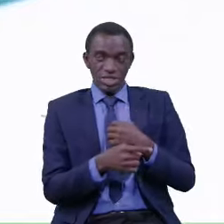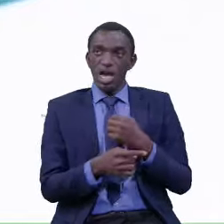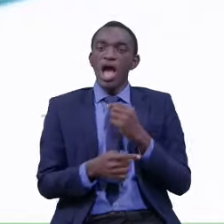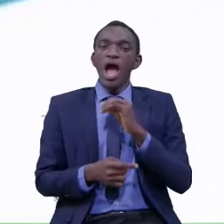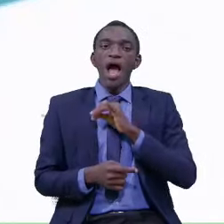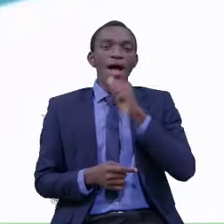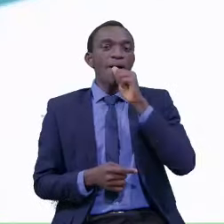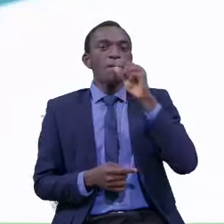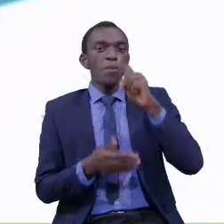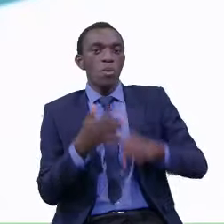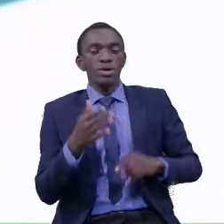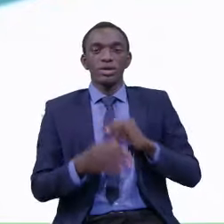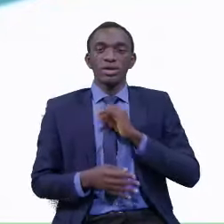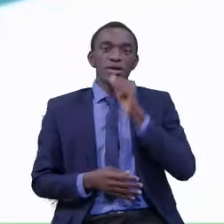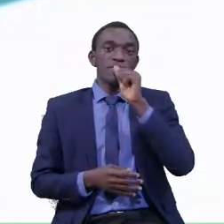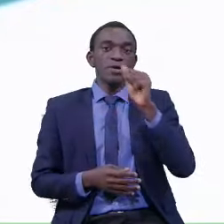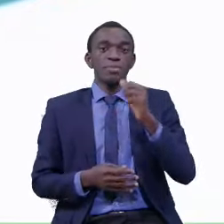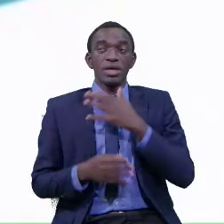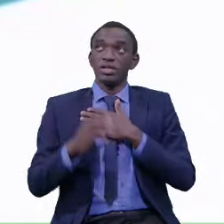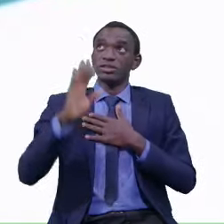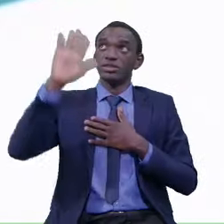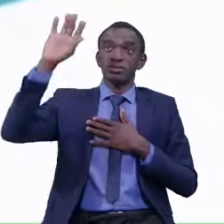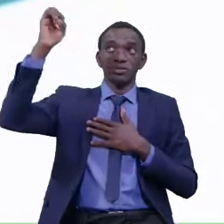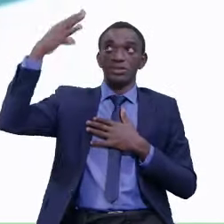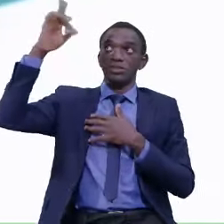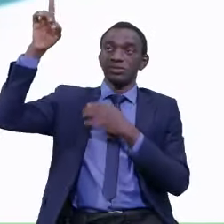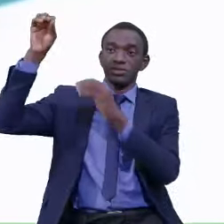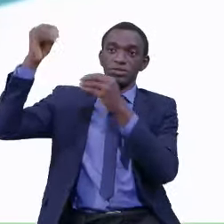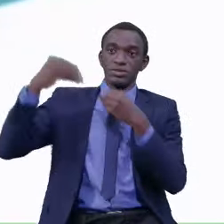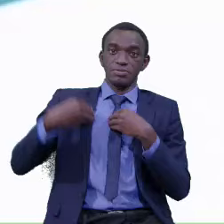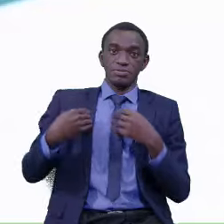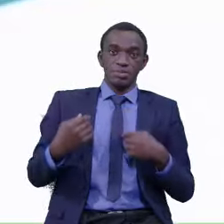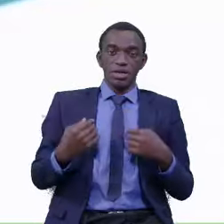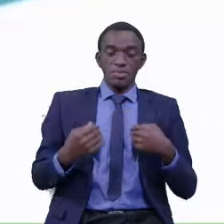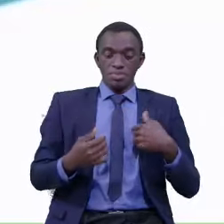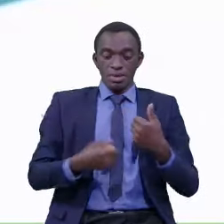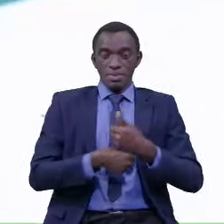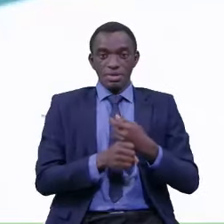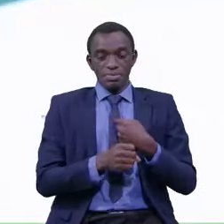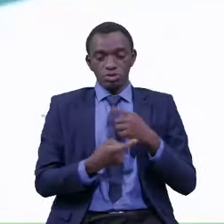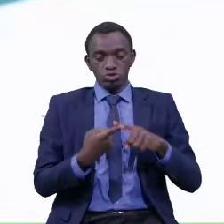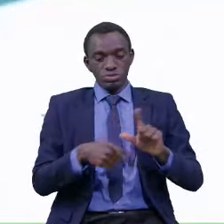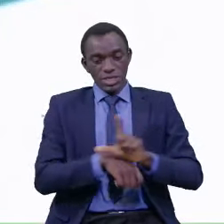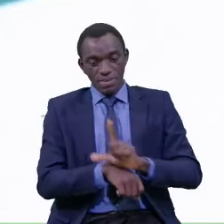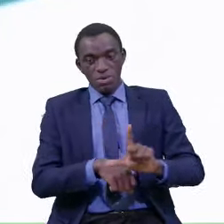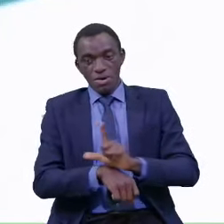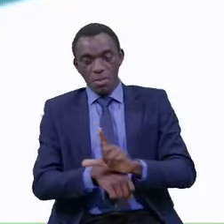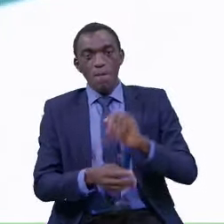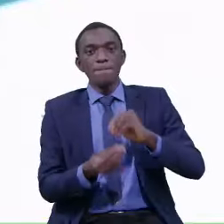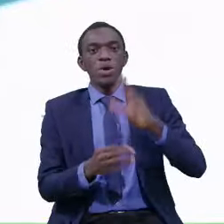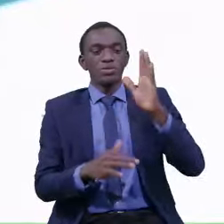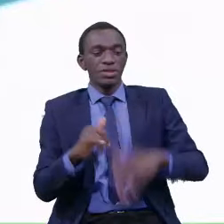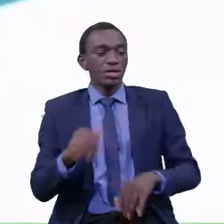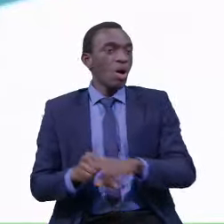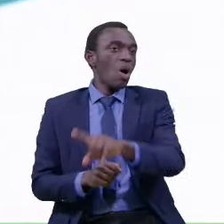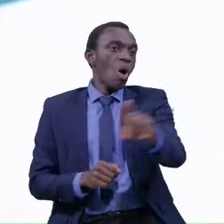given me has made me to labor more than them all. there is grace for service.